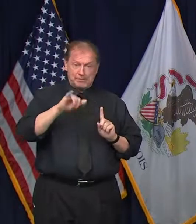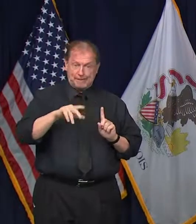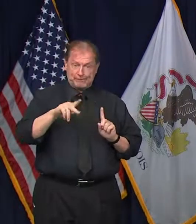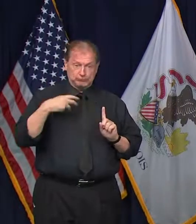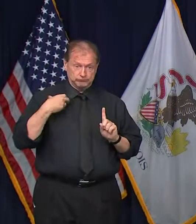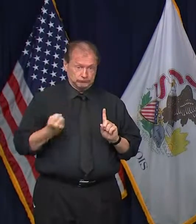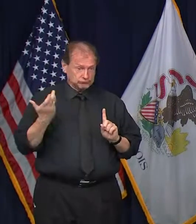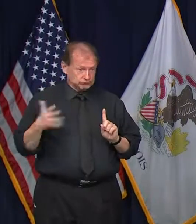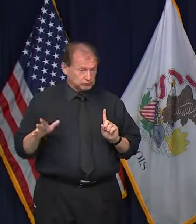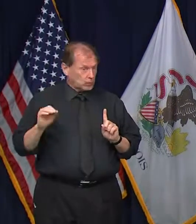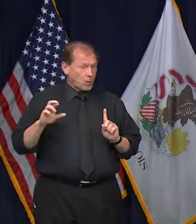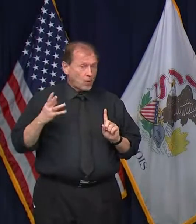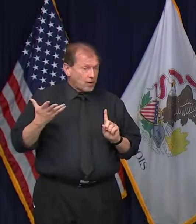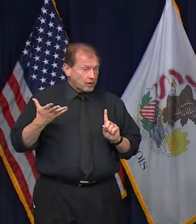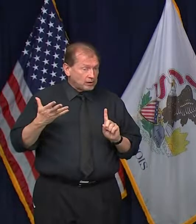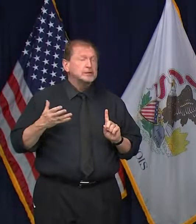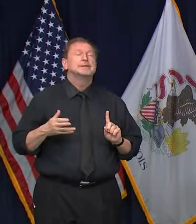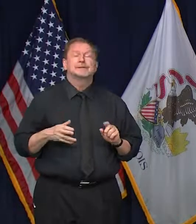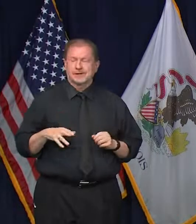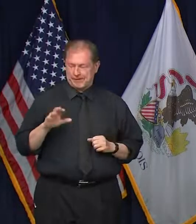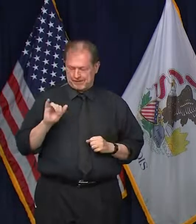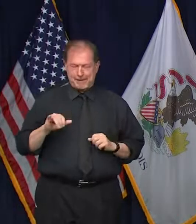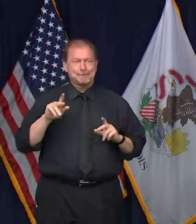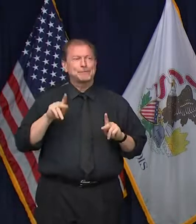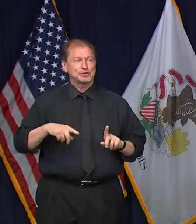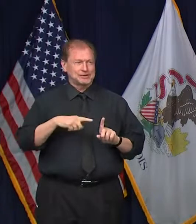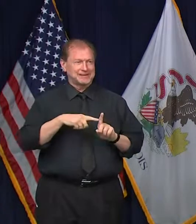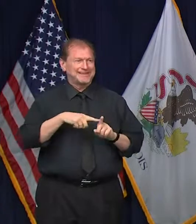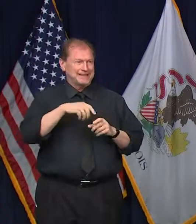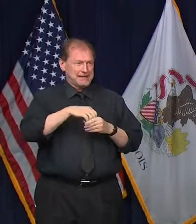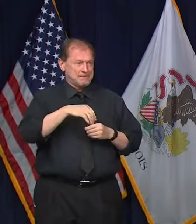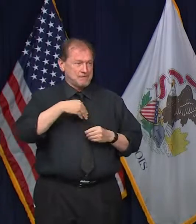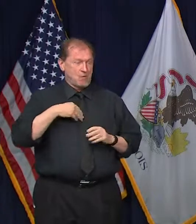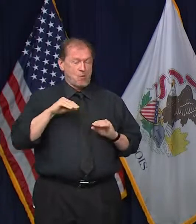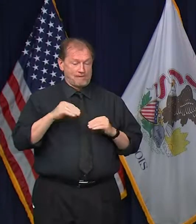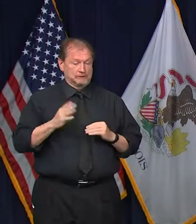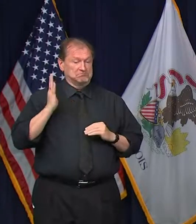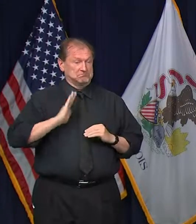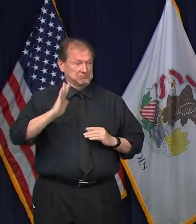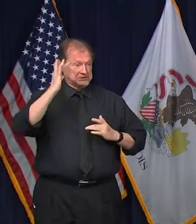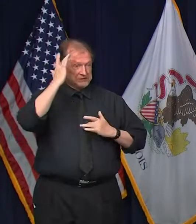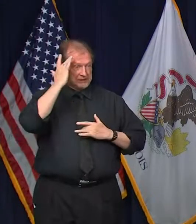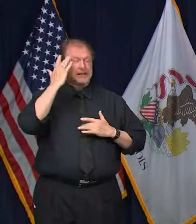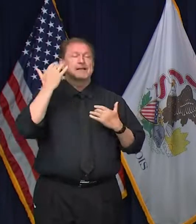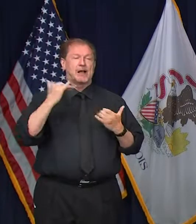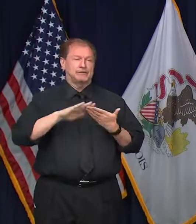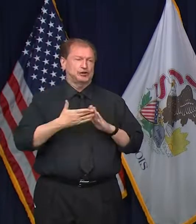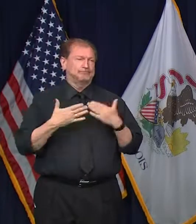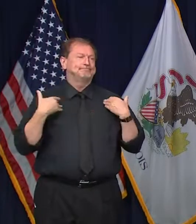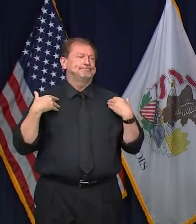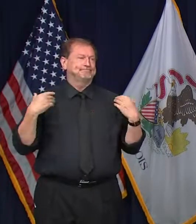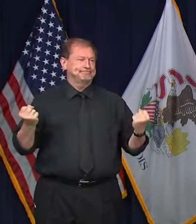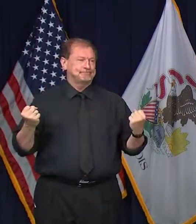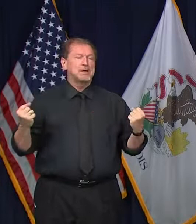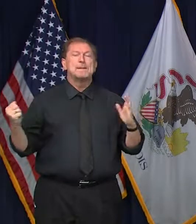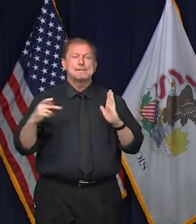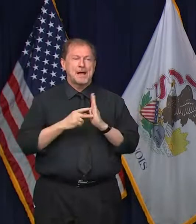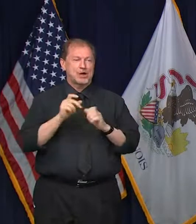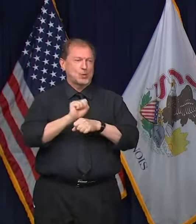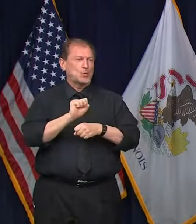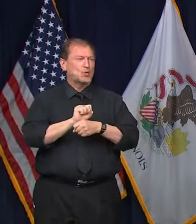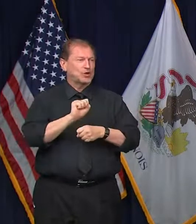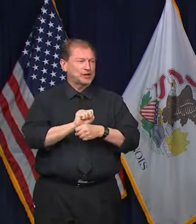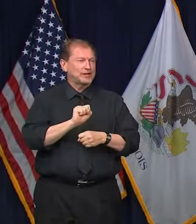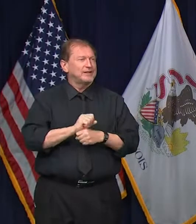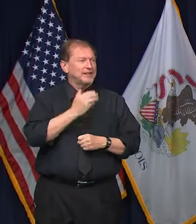person is fully recovered. That person is back at work and doing just fine. So thank